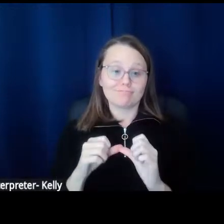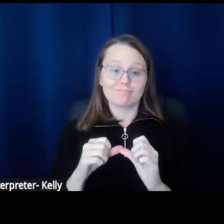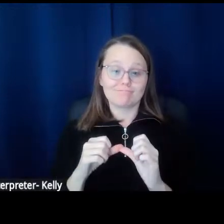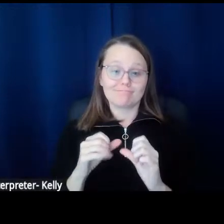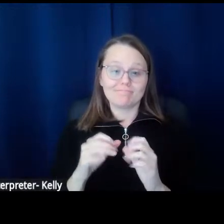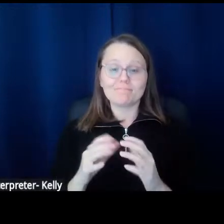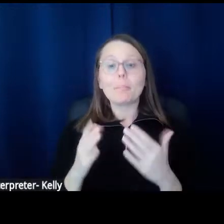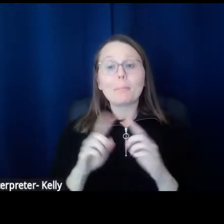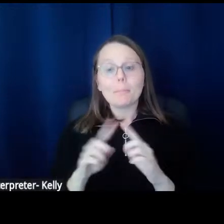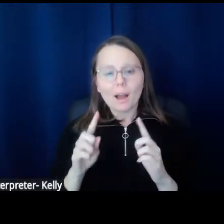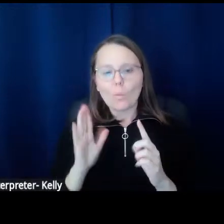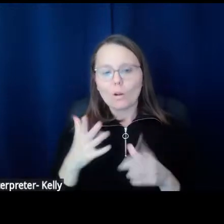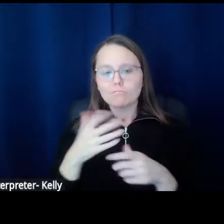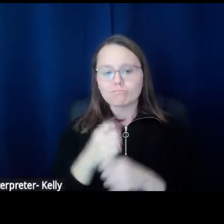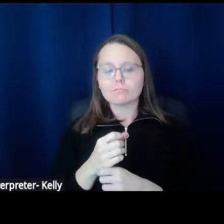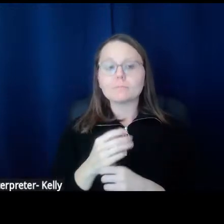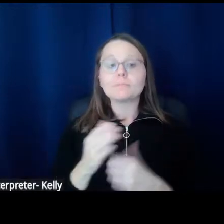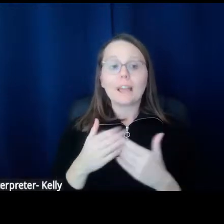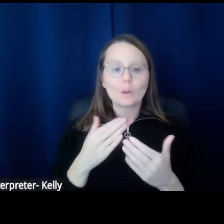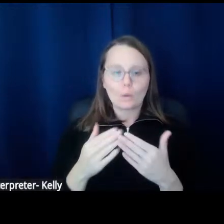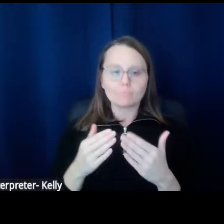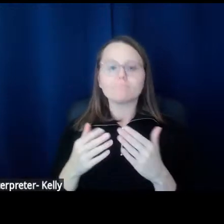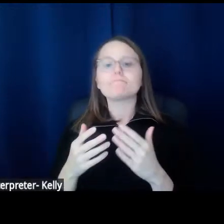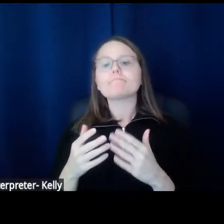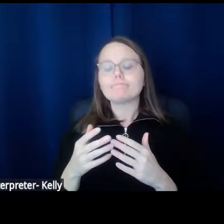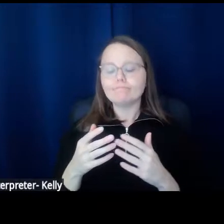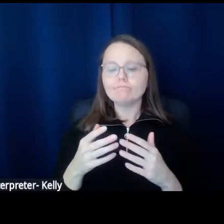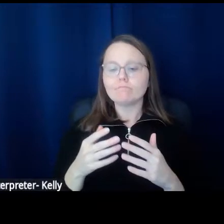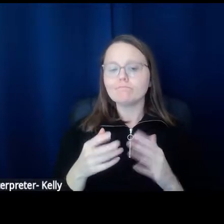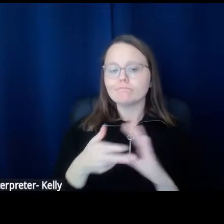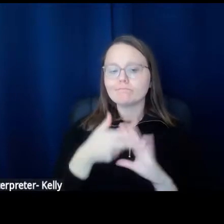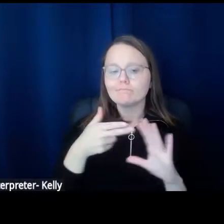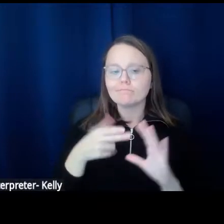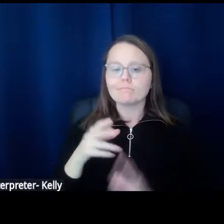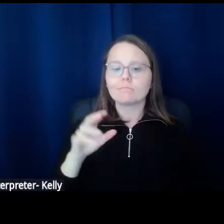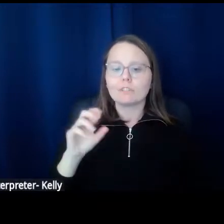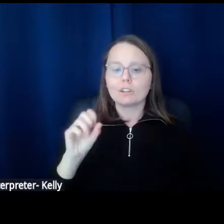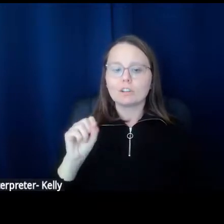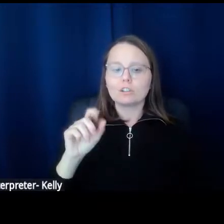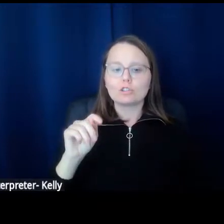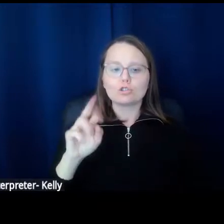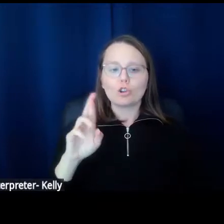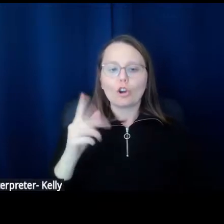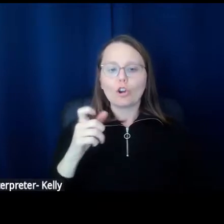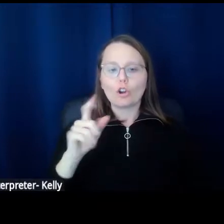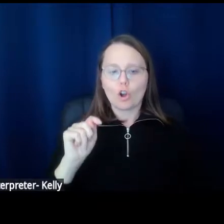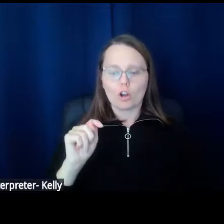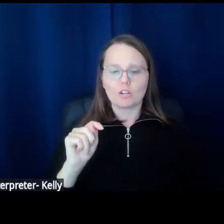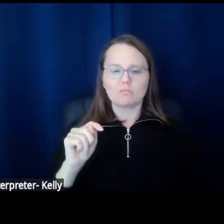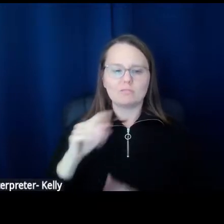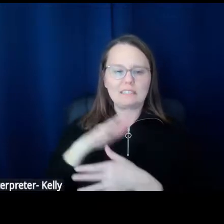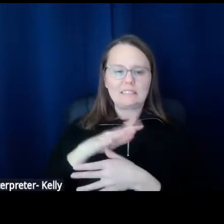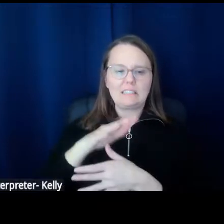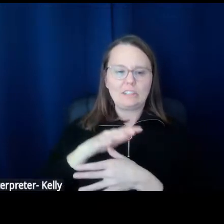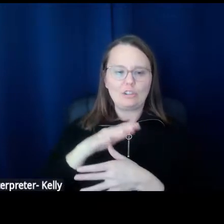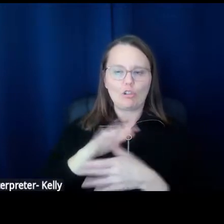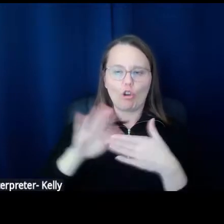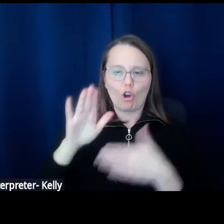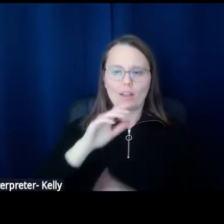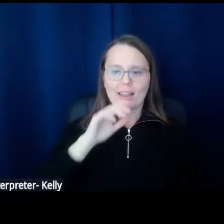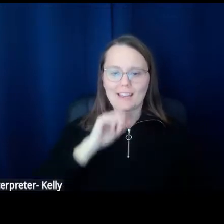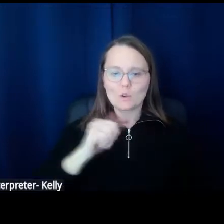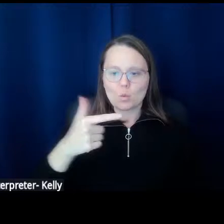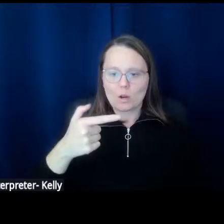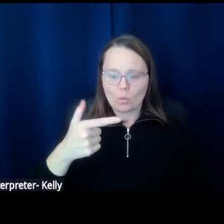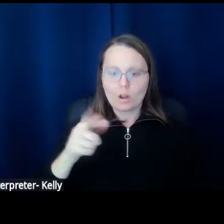But so I was diagnosed with Stargardt disease when I was a senior in college. I was 21 years old, and I went to a